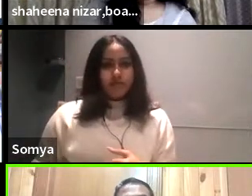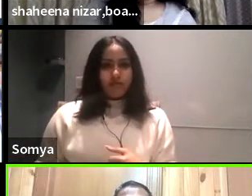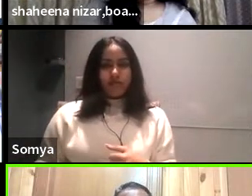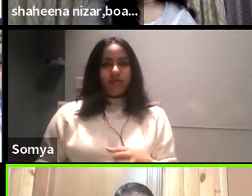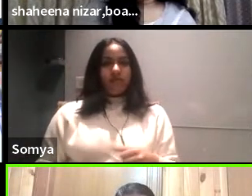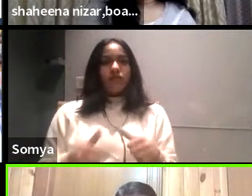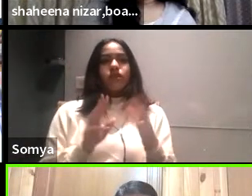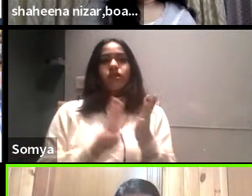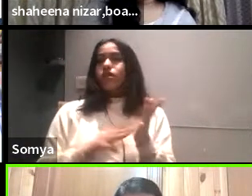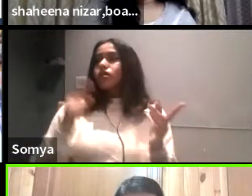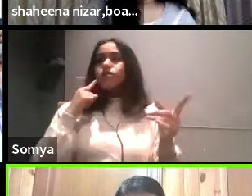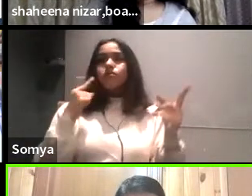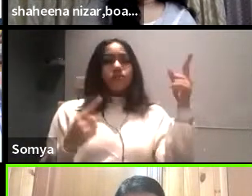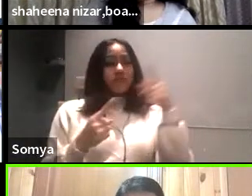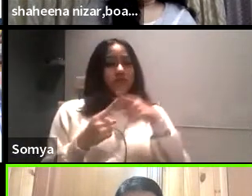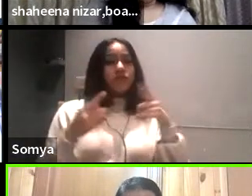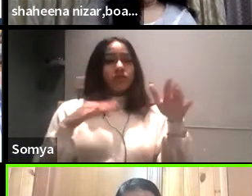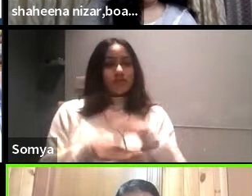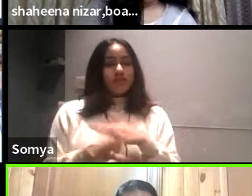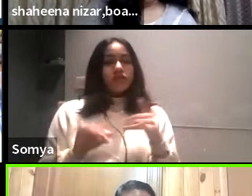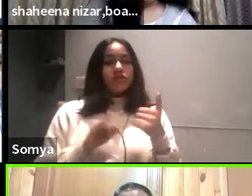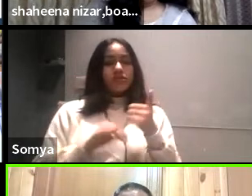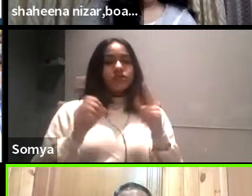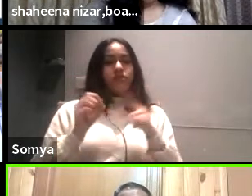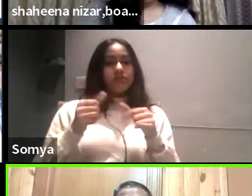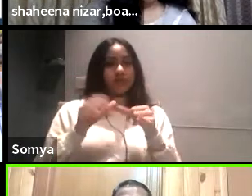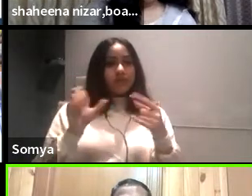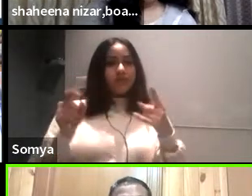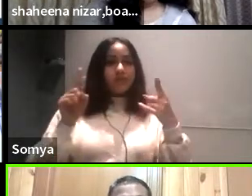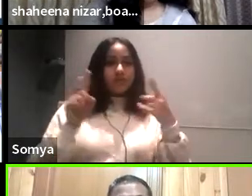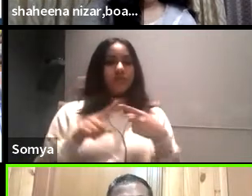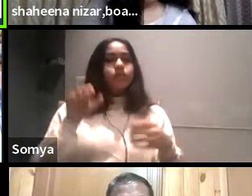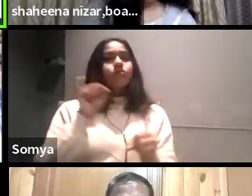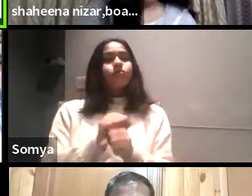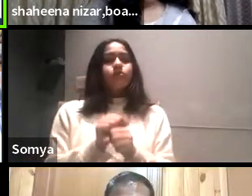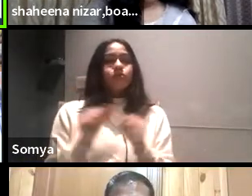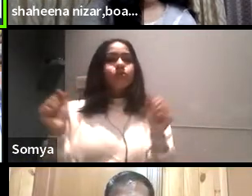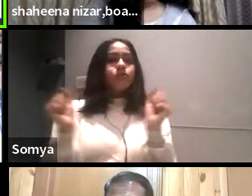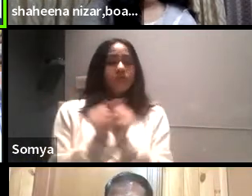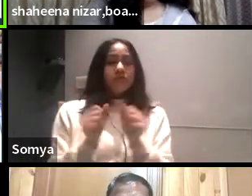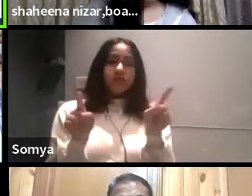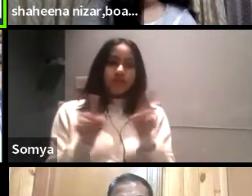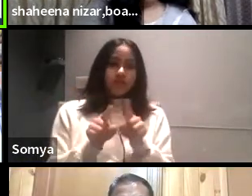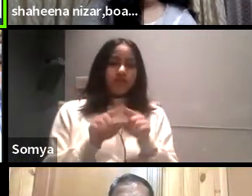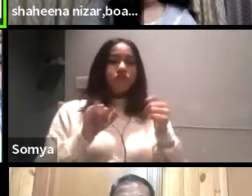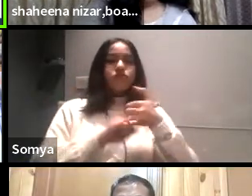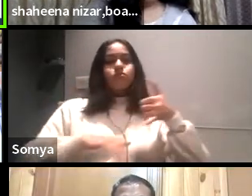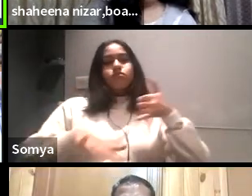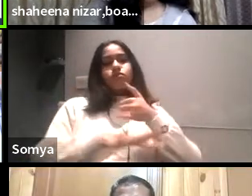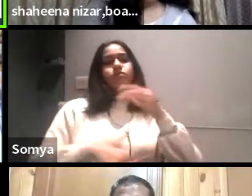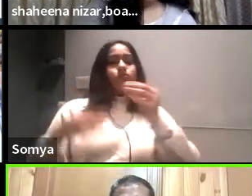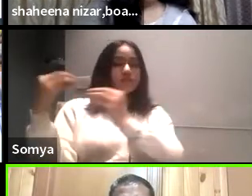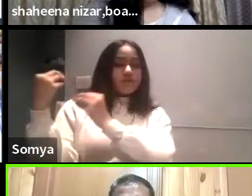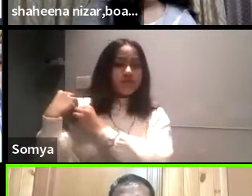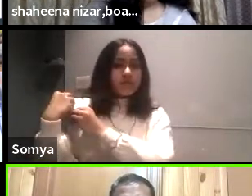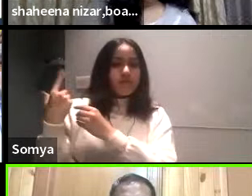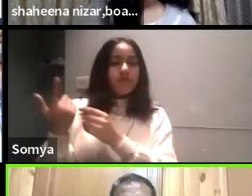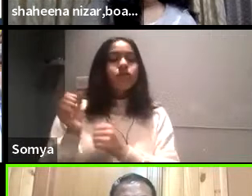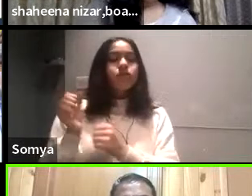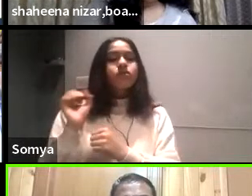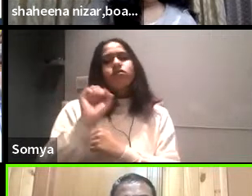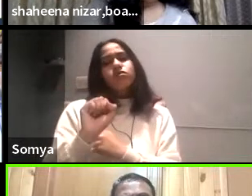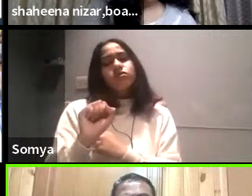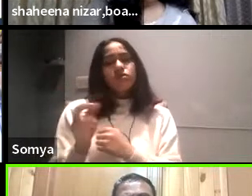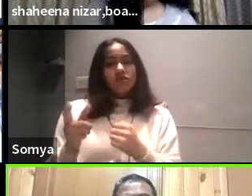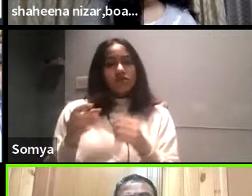an expert in the space of social work, social responsibility, corporate social responsibility, and you have